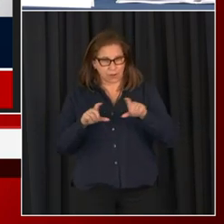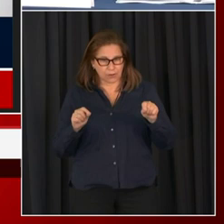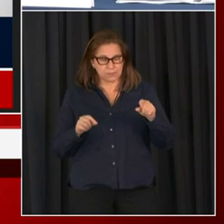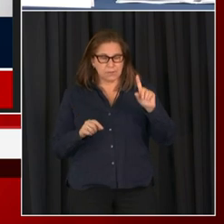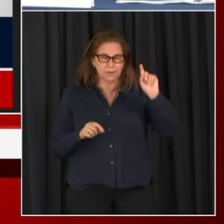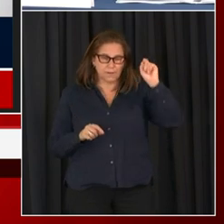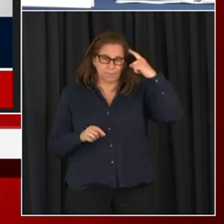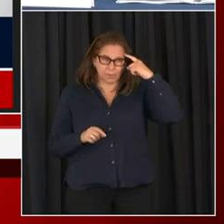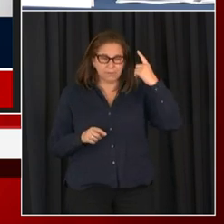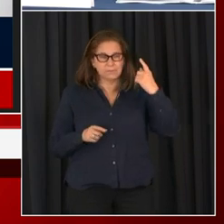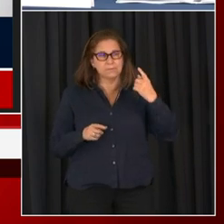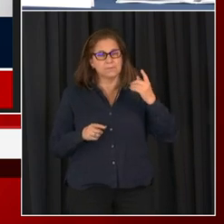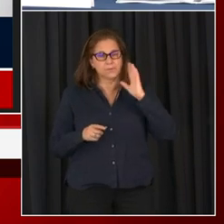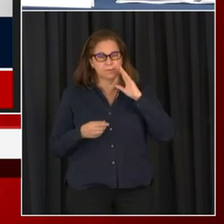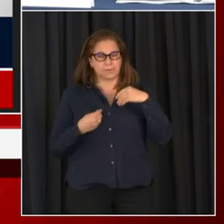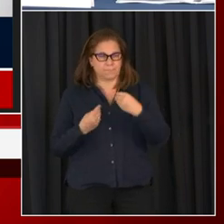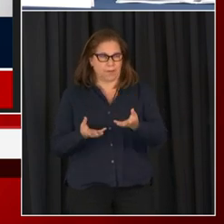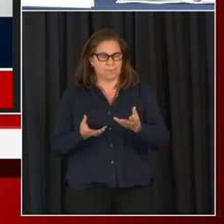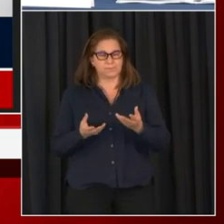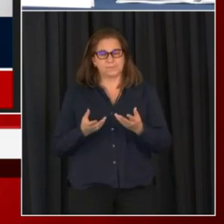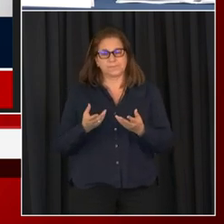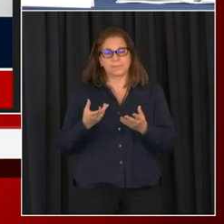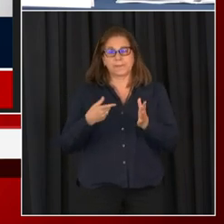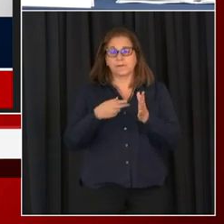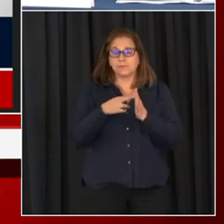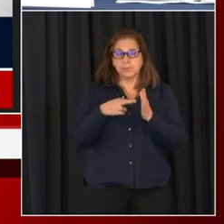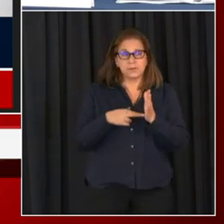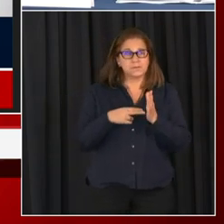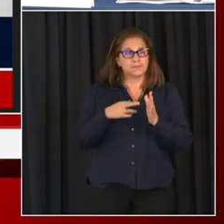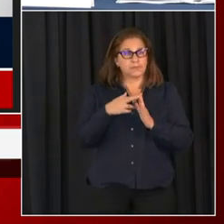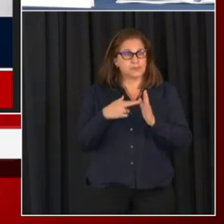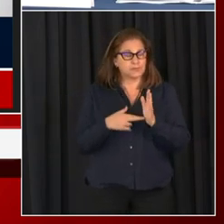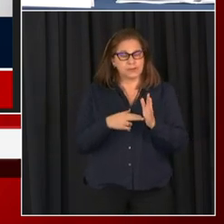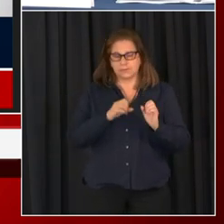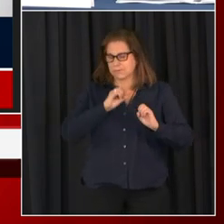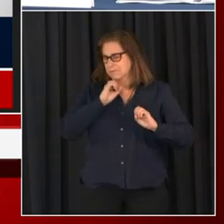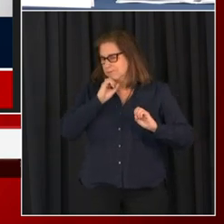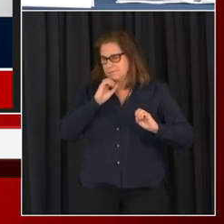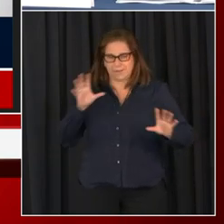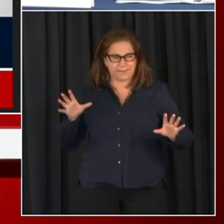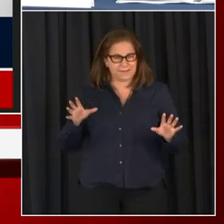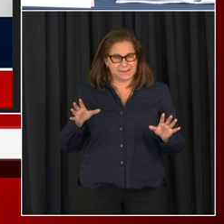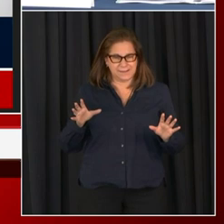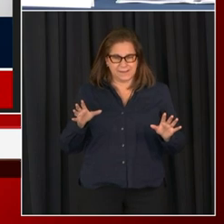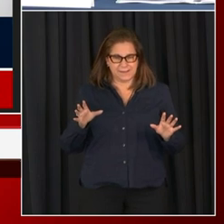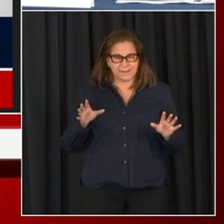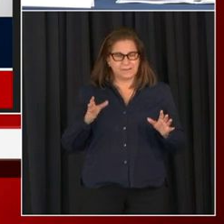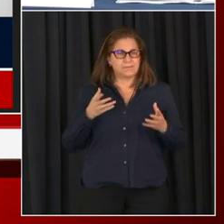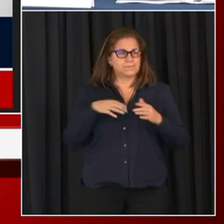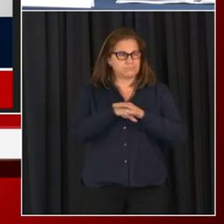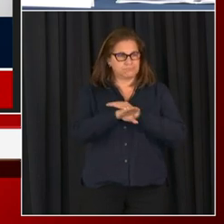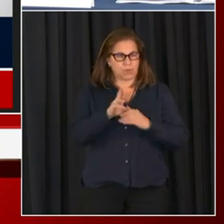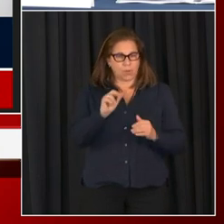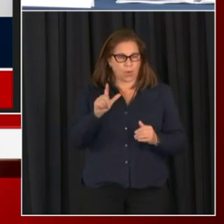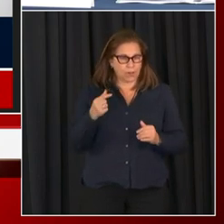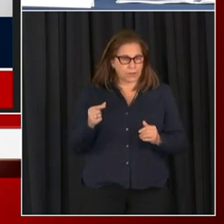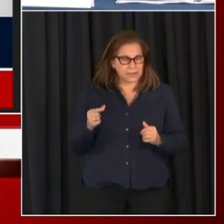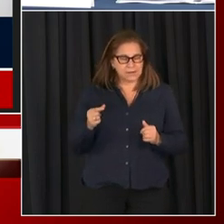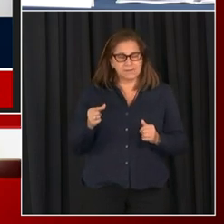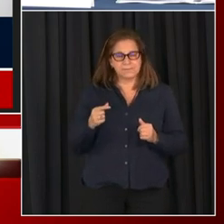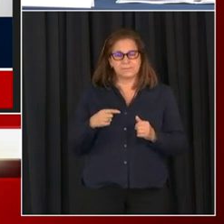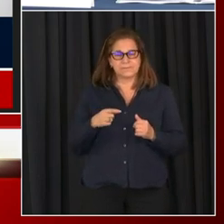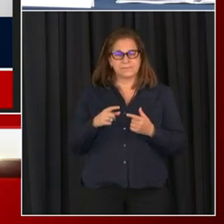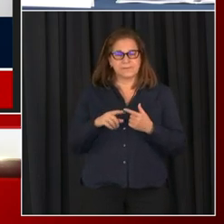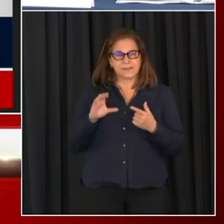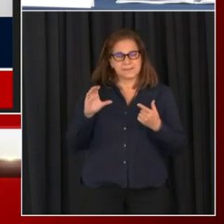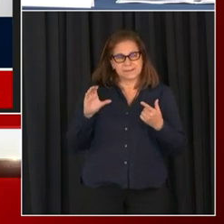registration is required. We have partnered with both Walgreens and CVS with this opportunity. And Monday through Friday,